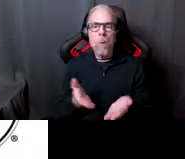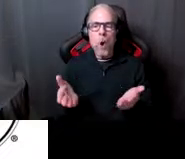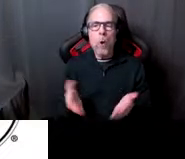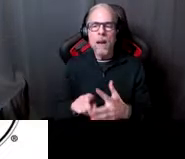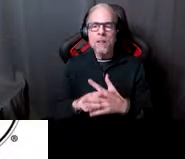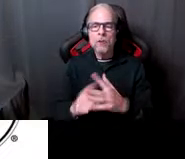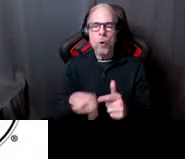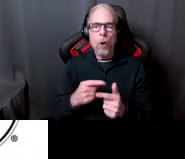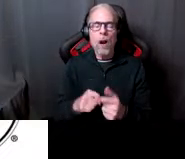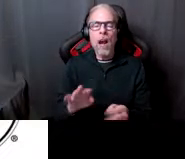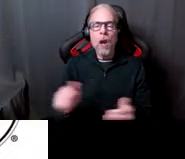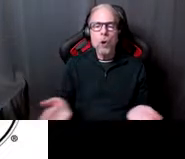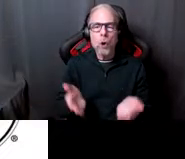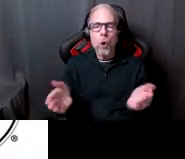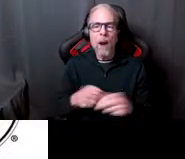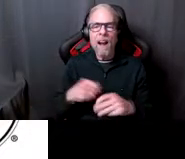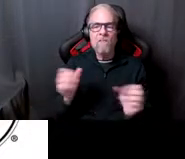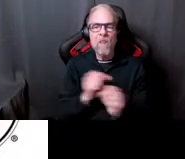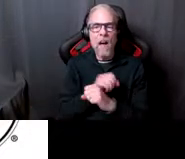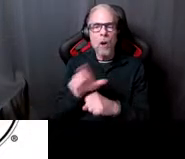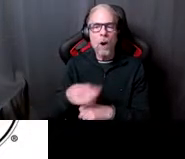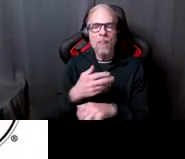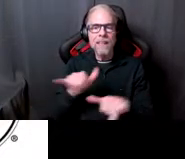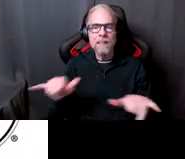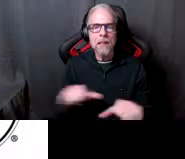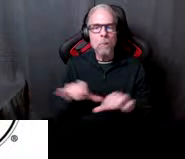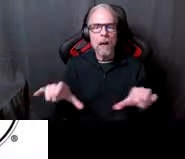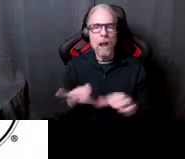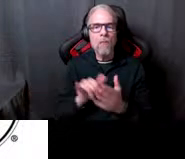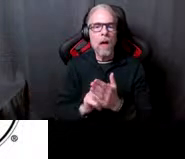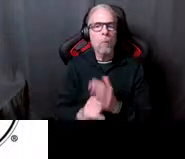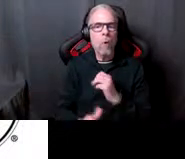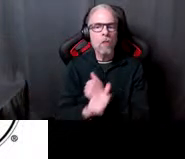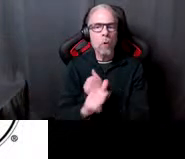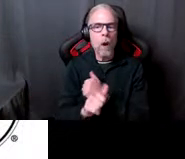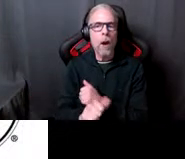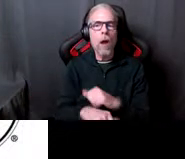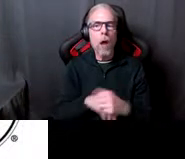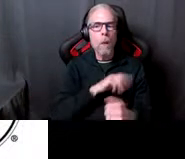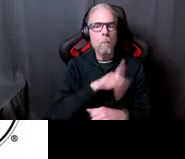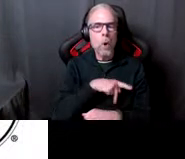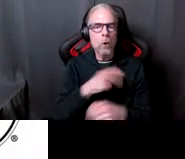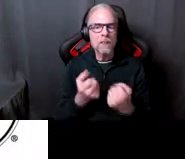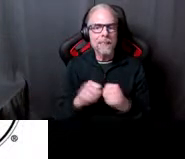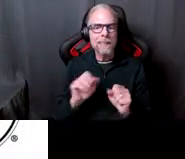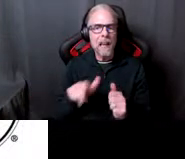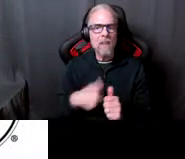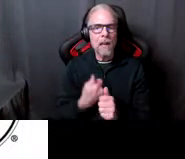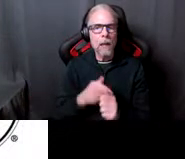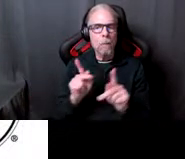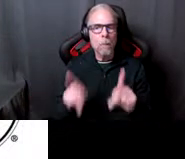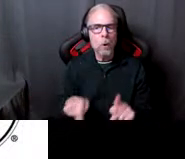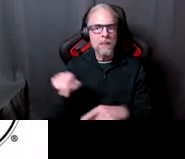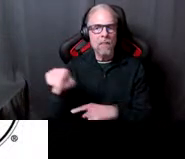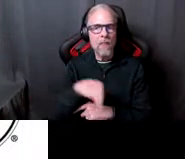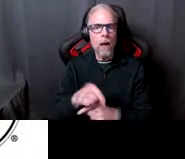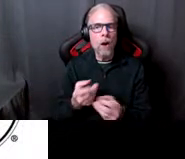encouraging fighting or similar violent conduct which would threaten the personal safety of any person at the park